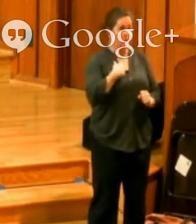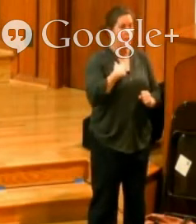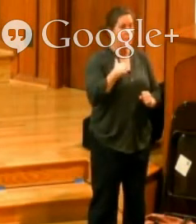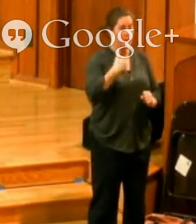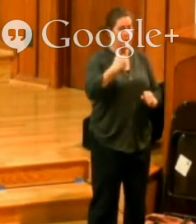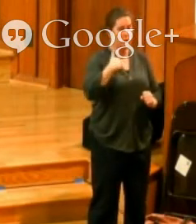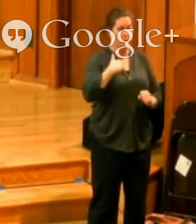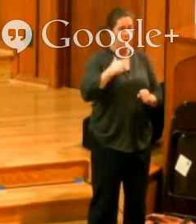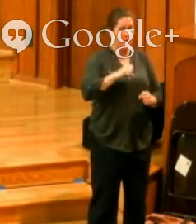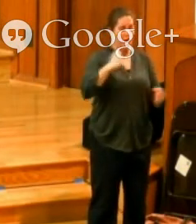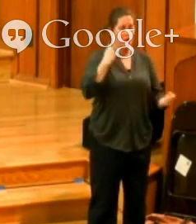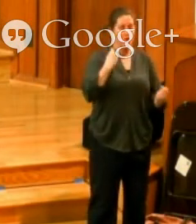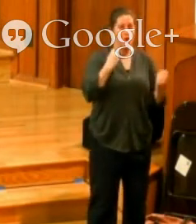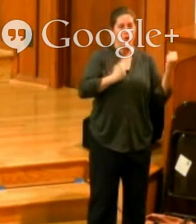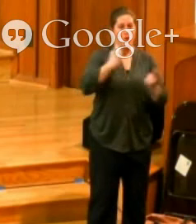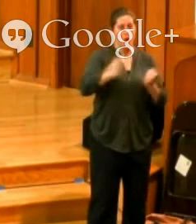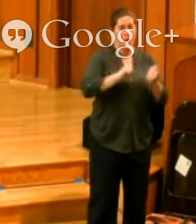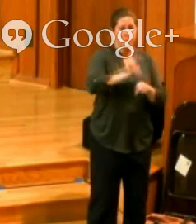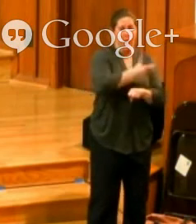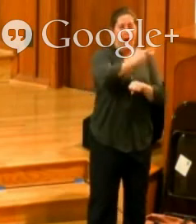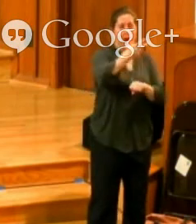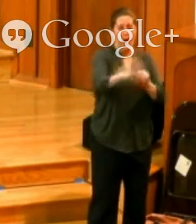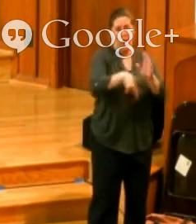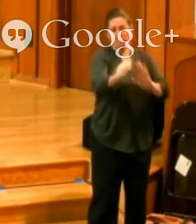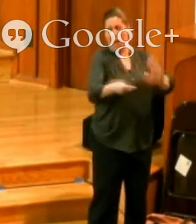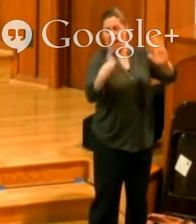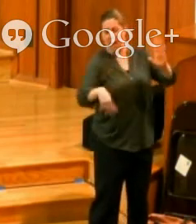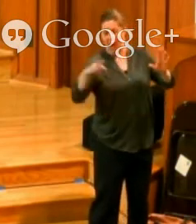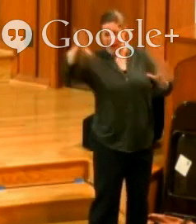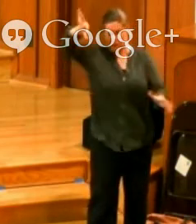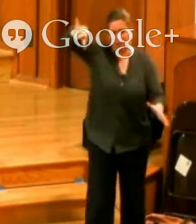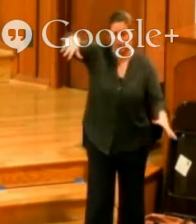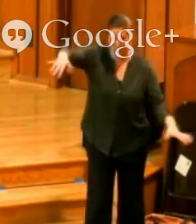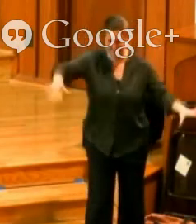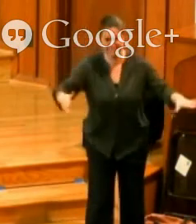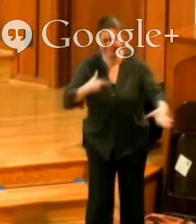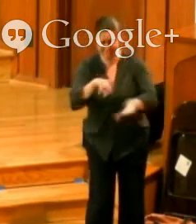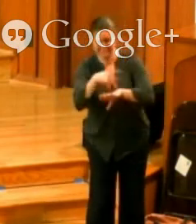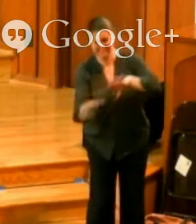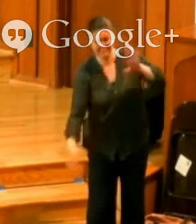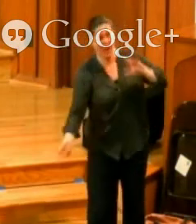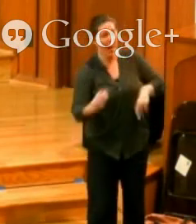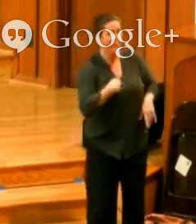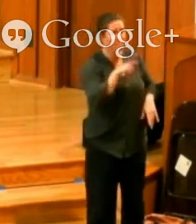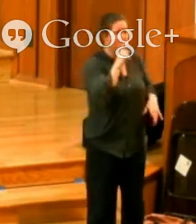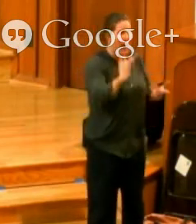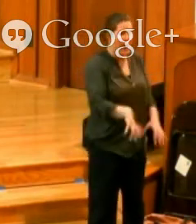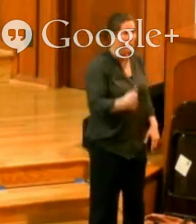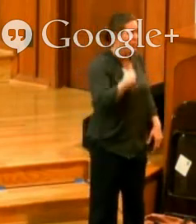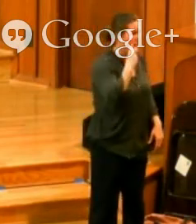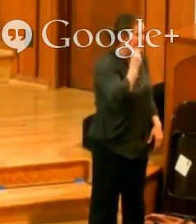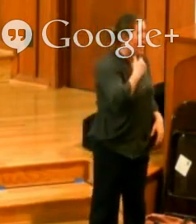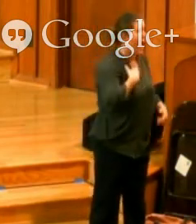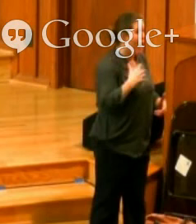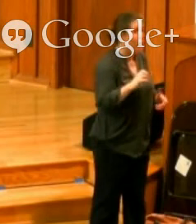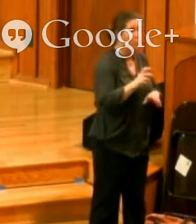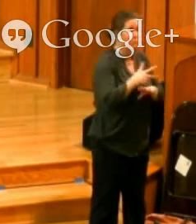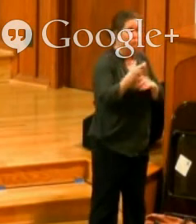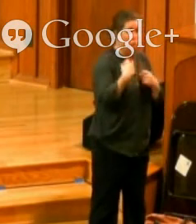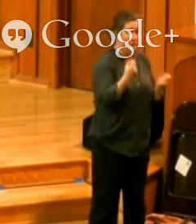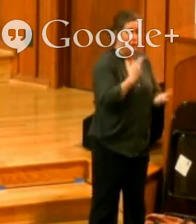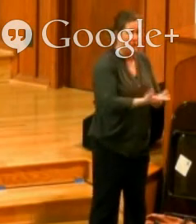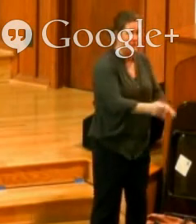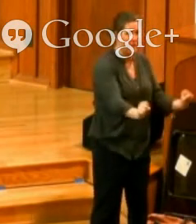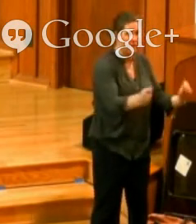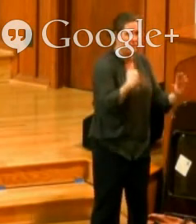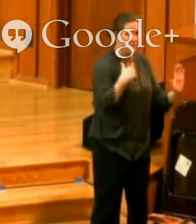experience. I didn't want to go hang gliding in the car that night. I wanted to be safe and sound and brought to my destination. That's what the